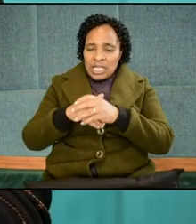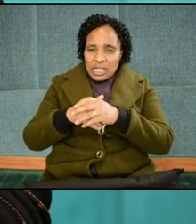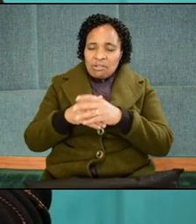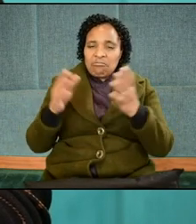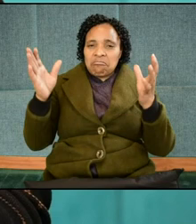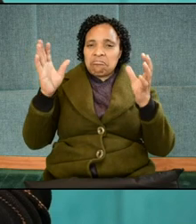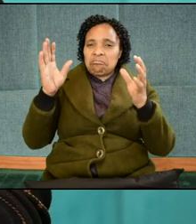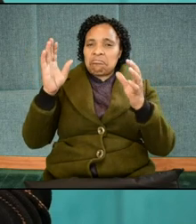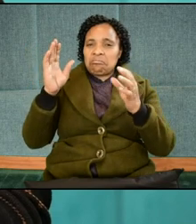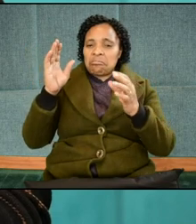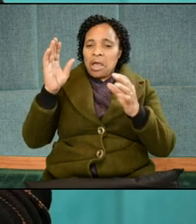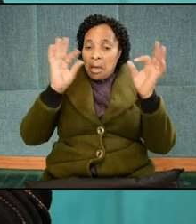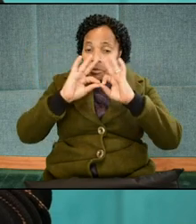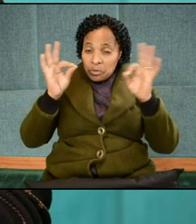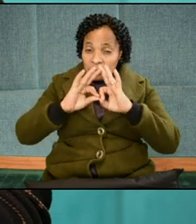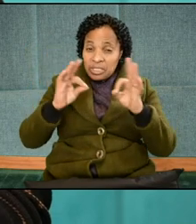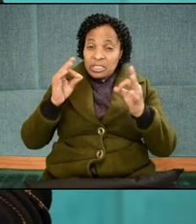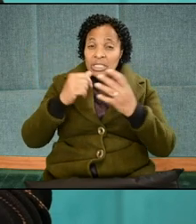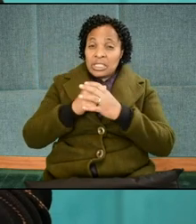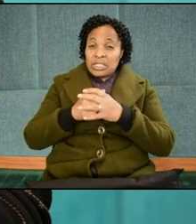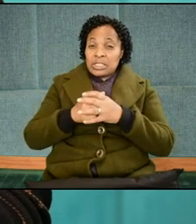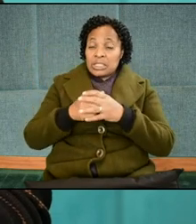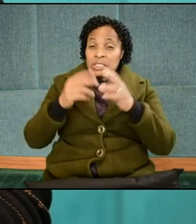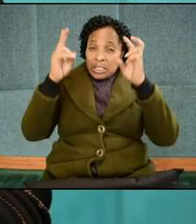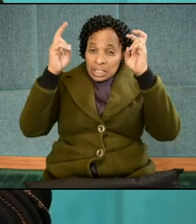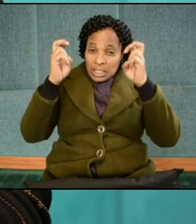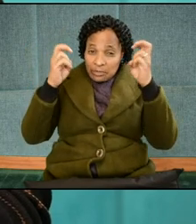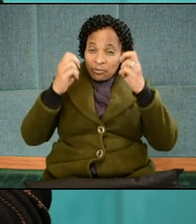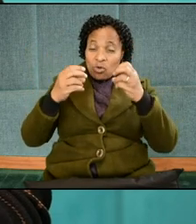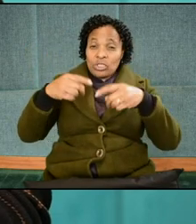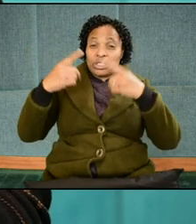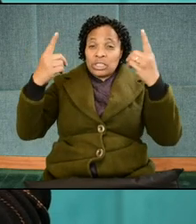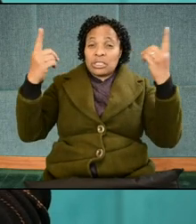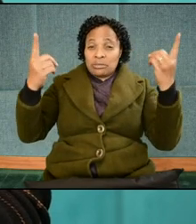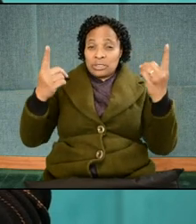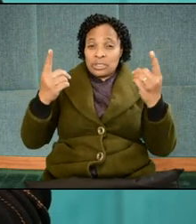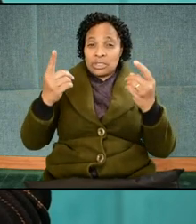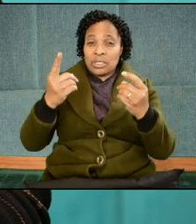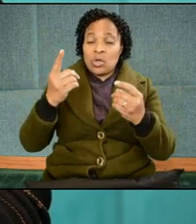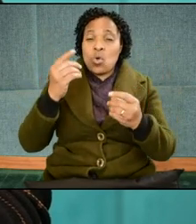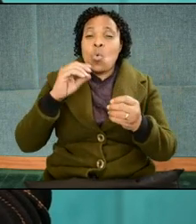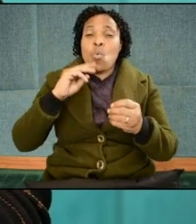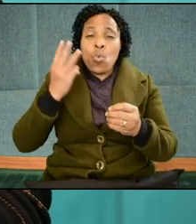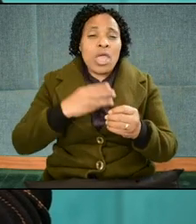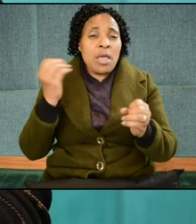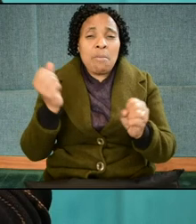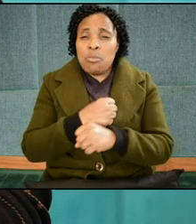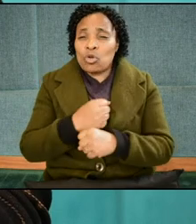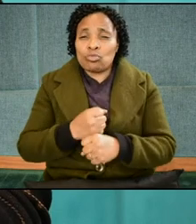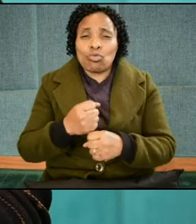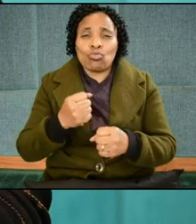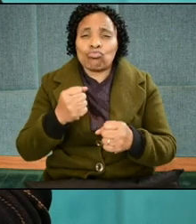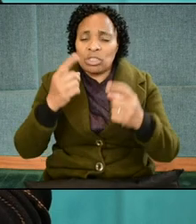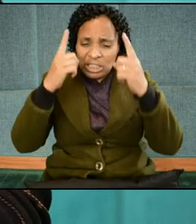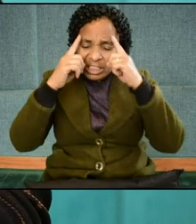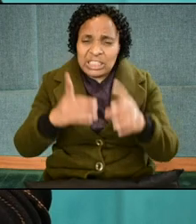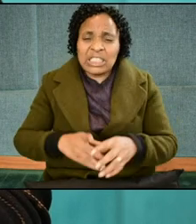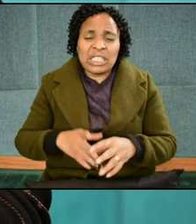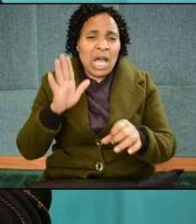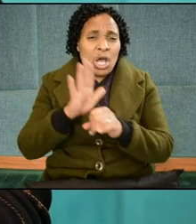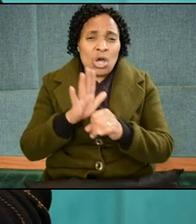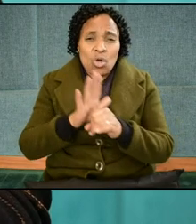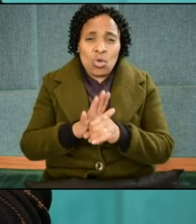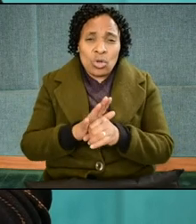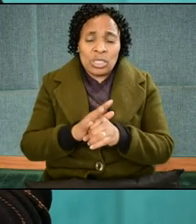that Satan is most successful in alluring them into sin. We cannot be too decided in shunning